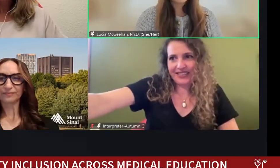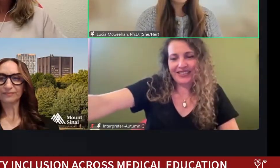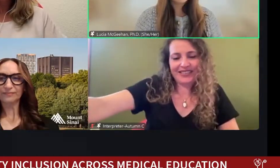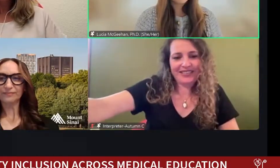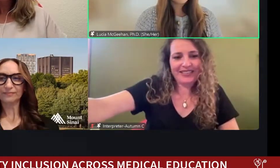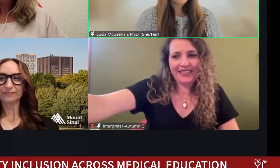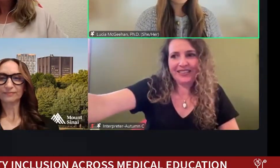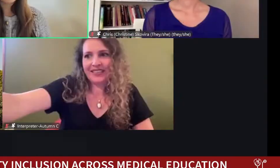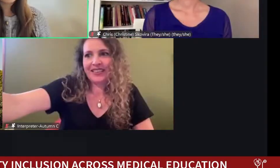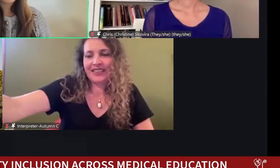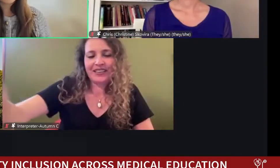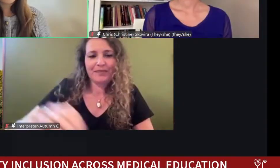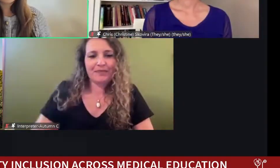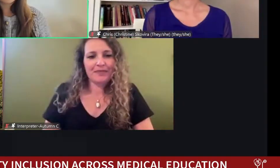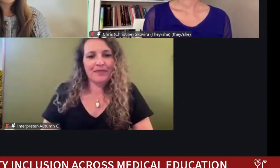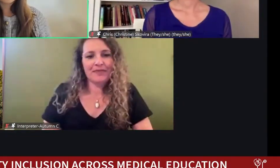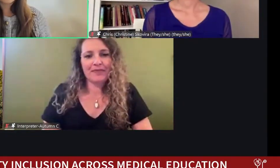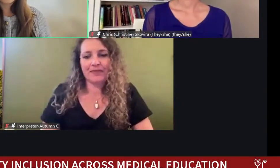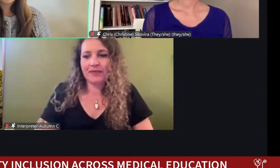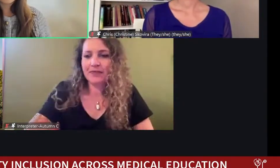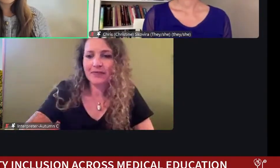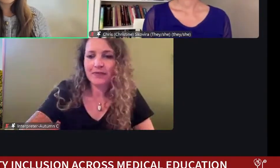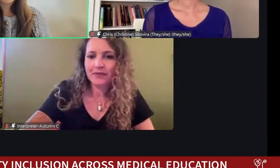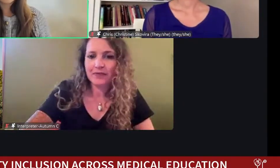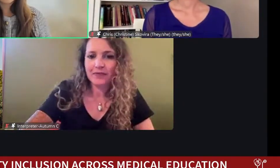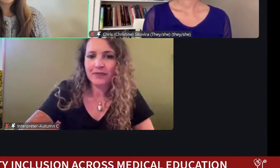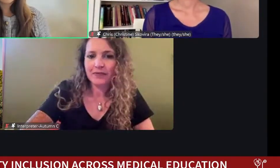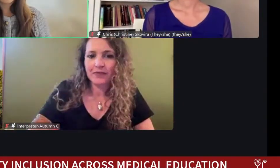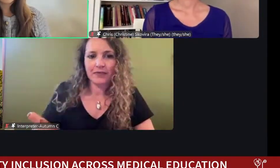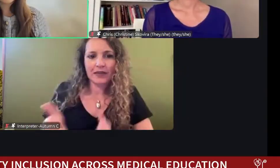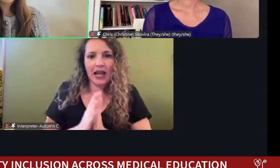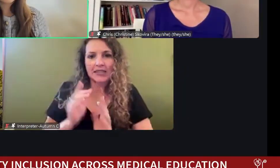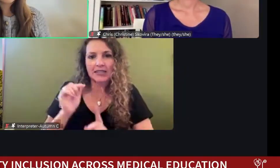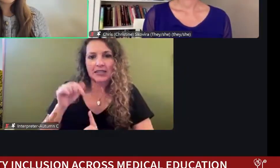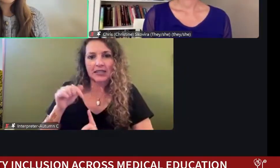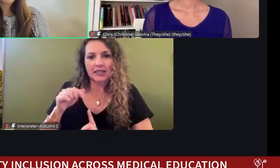I'll ask this for Arezo. She